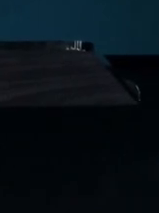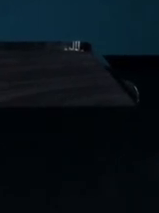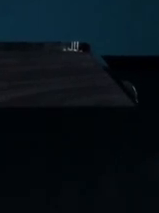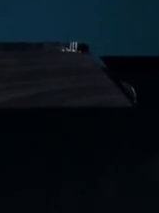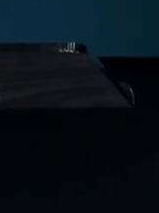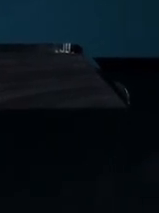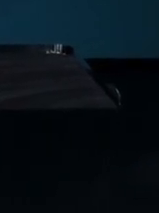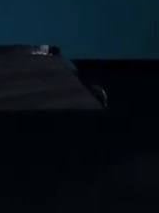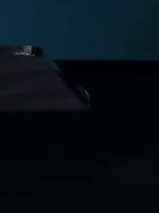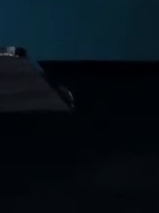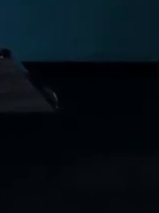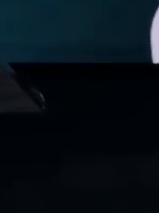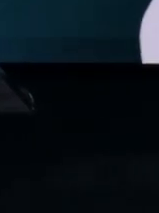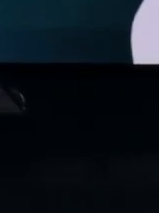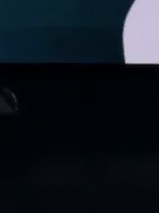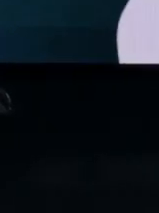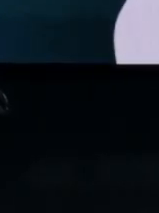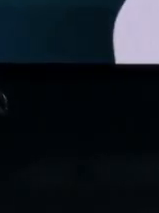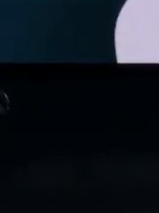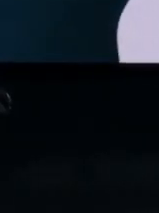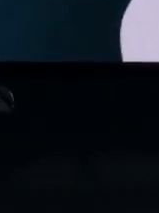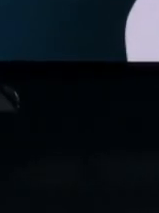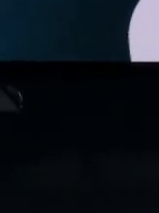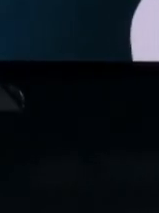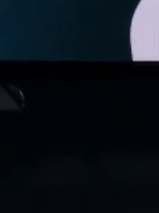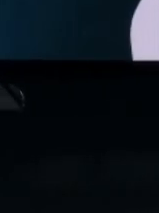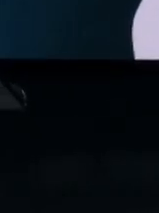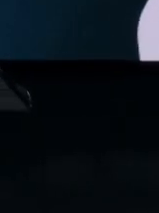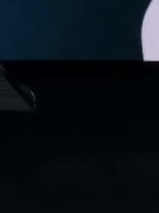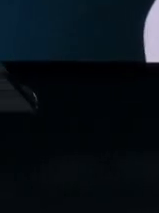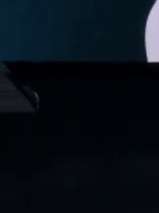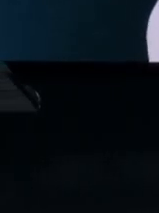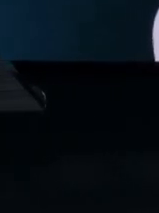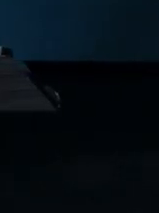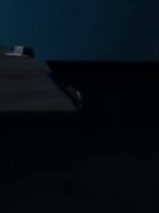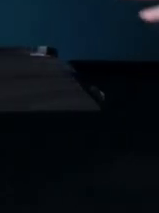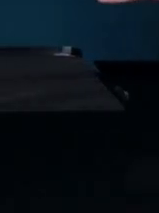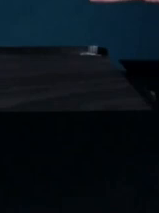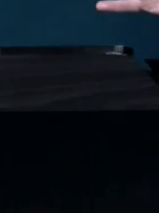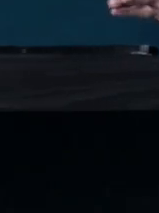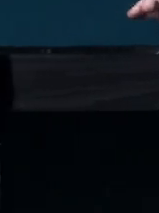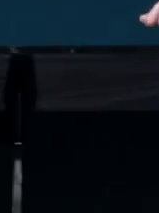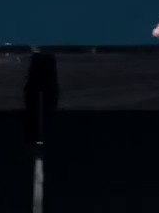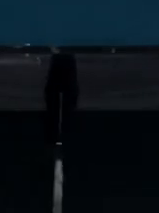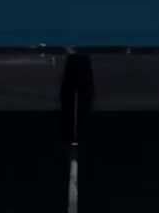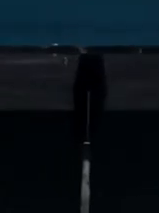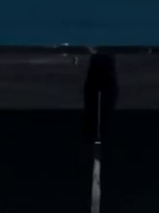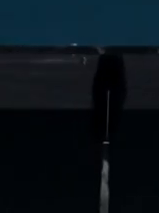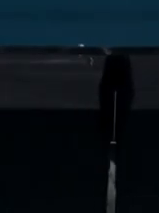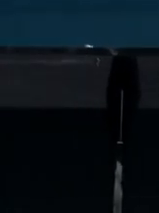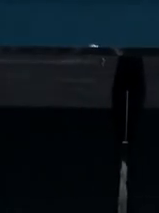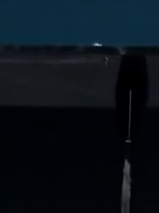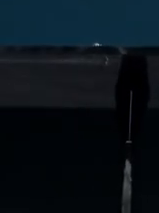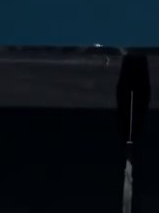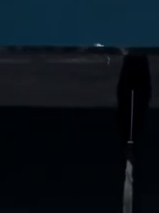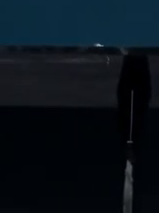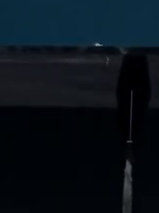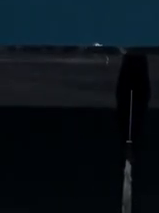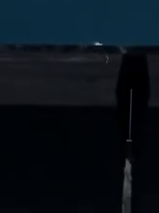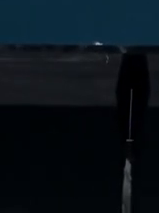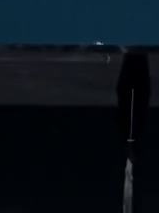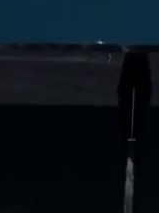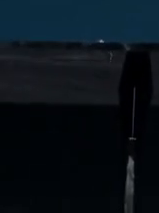time. Came in at just under 53 minutes. And at first I'm thinking, I need to cut this down. But then I'm like,